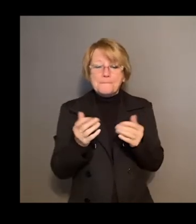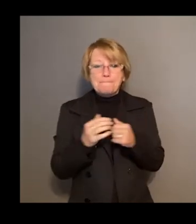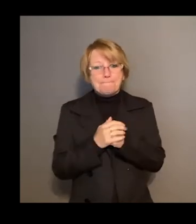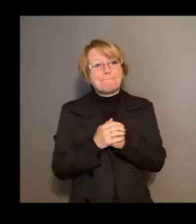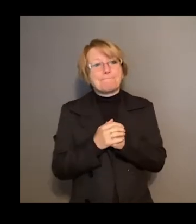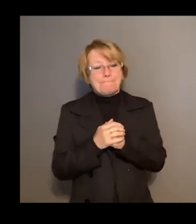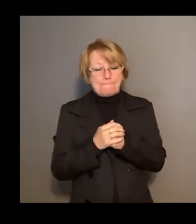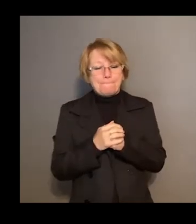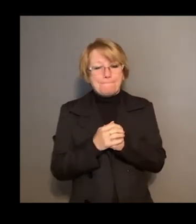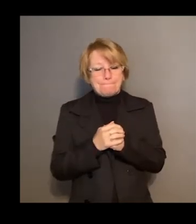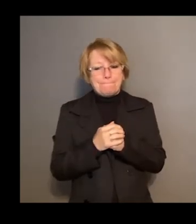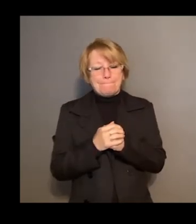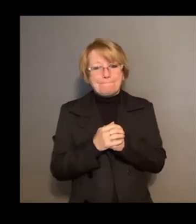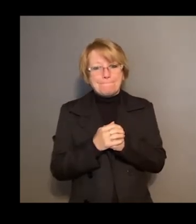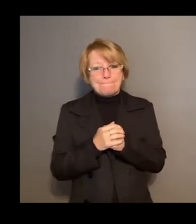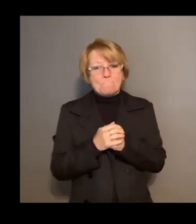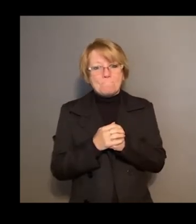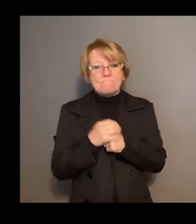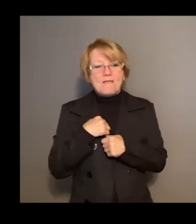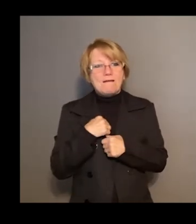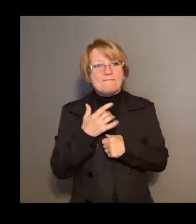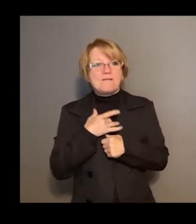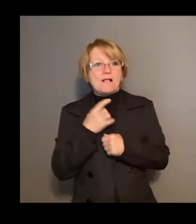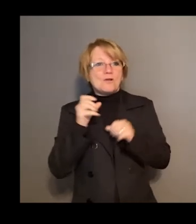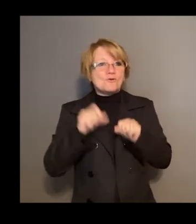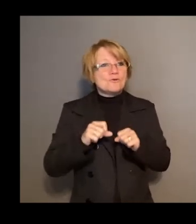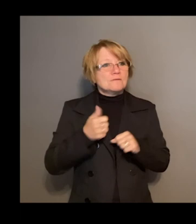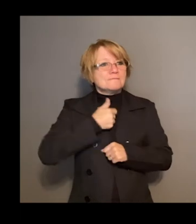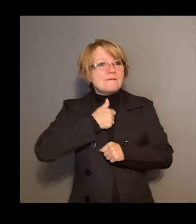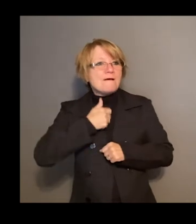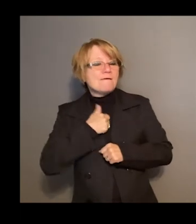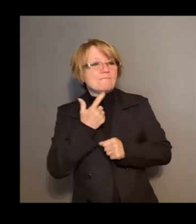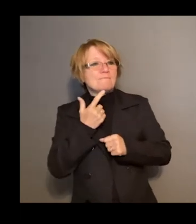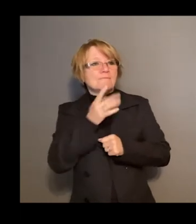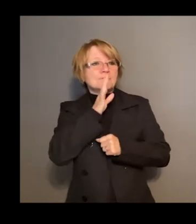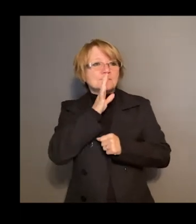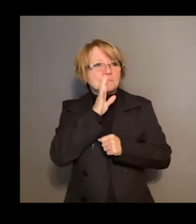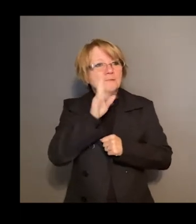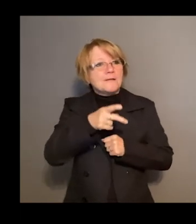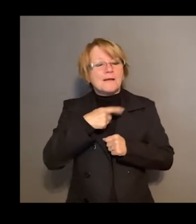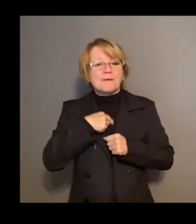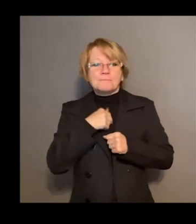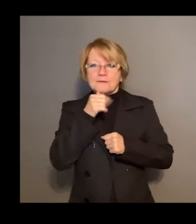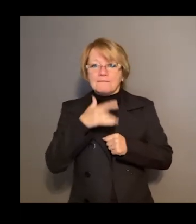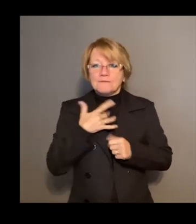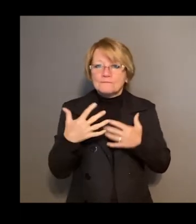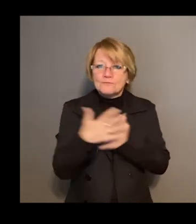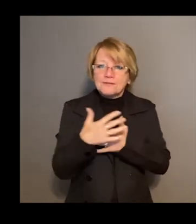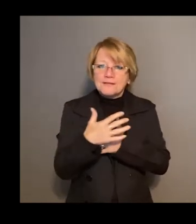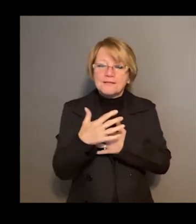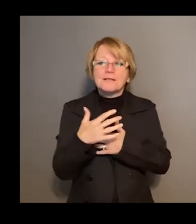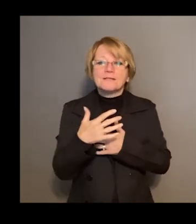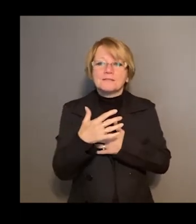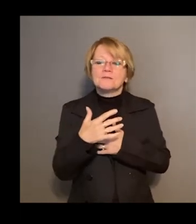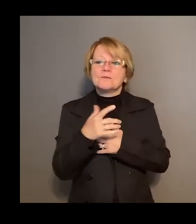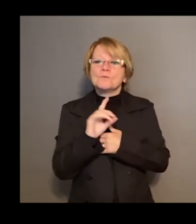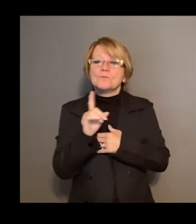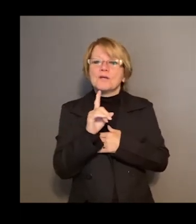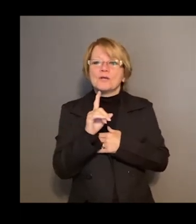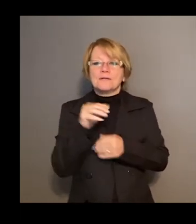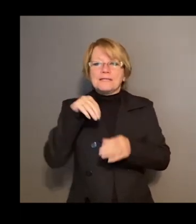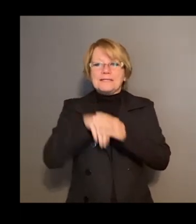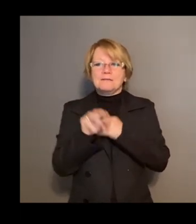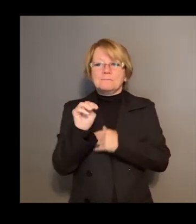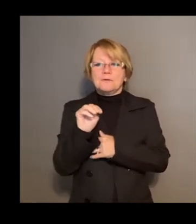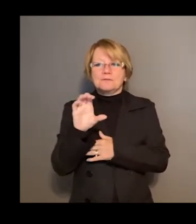But no, definitely one place I was always just able to be myself, speak my mind, and never be afraid to just